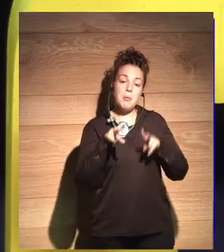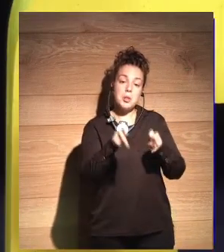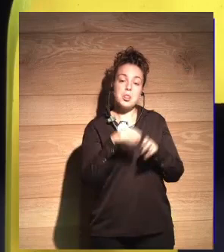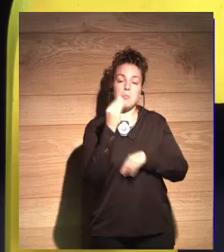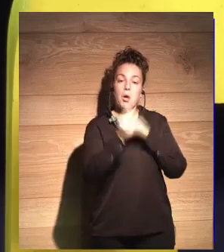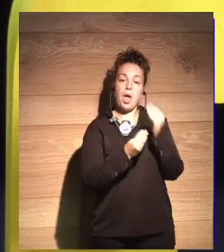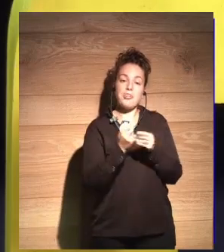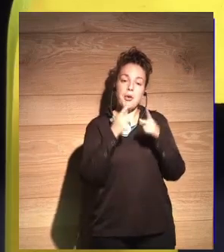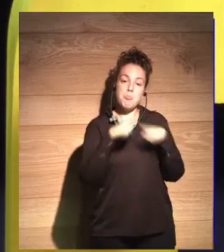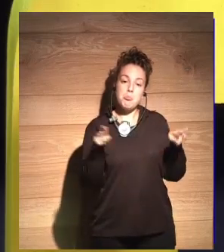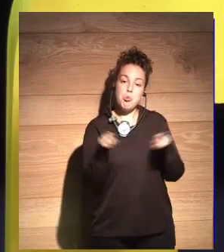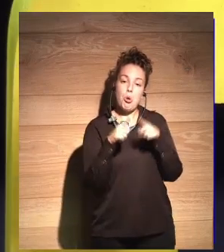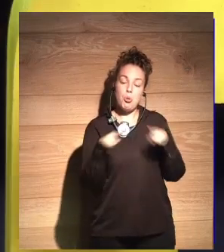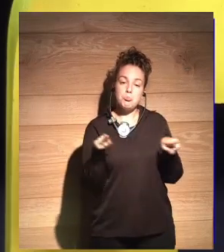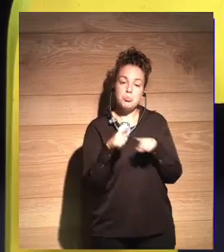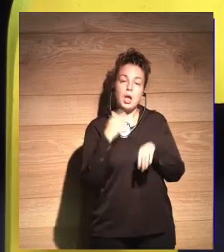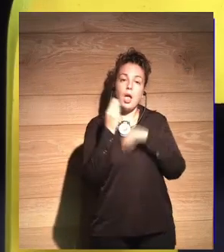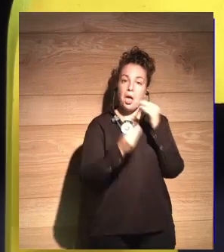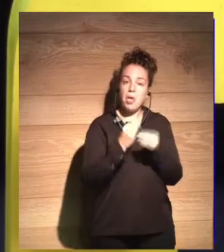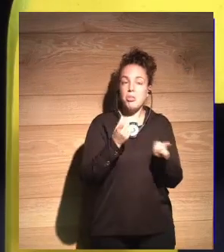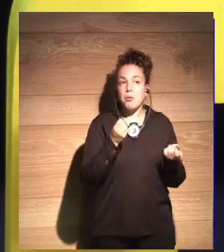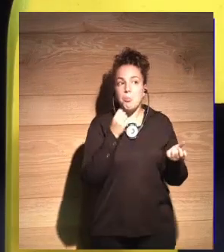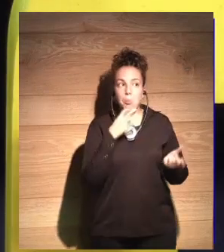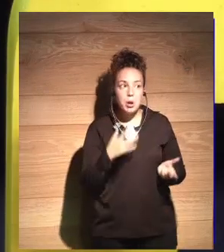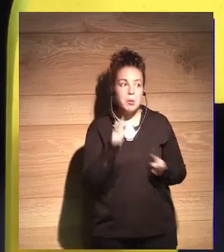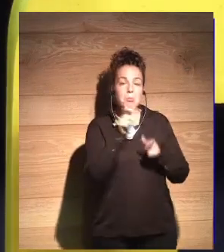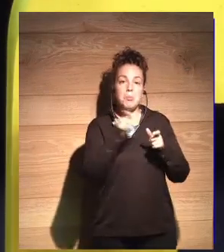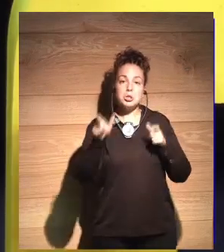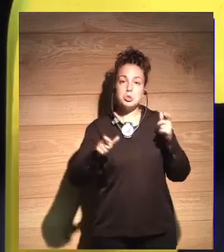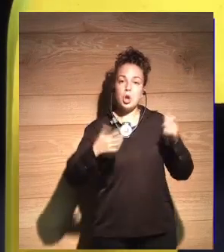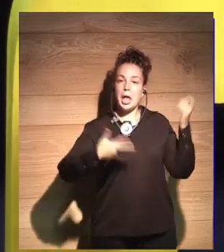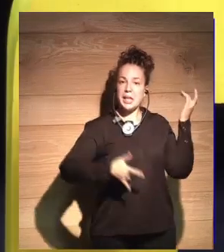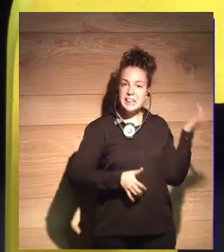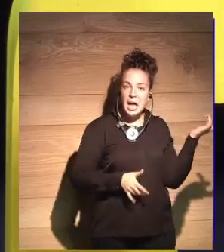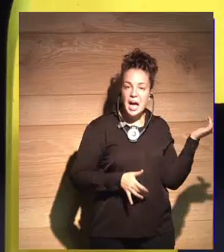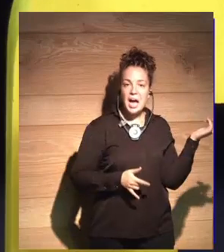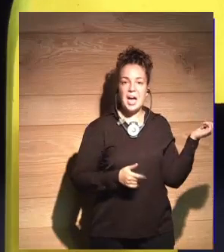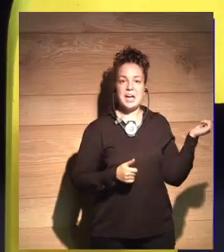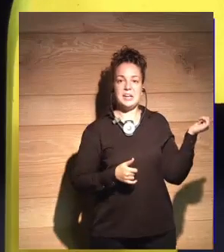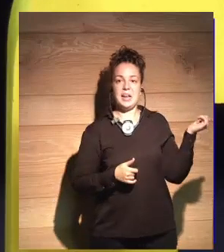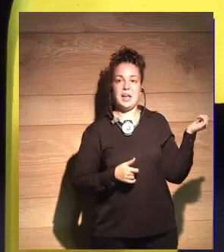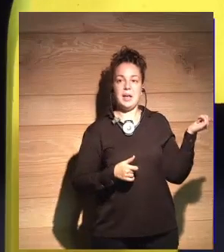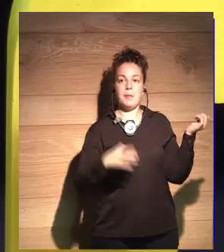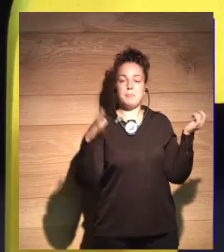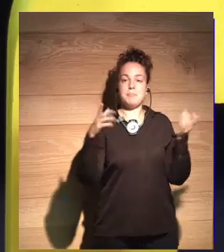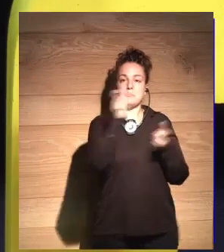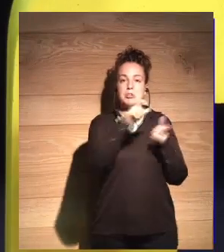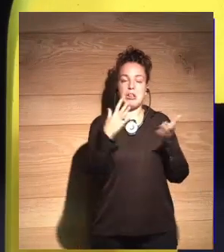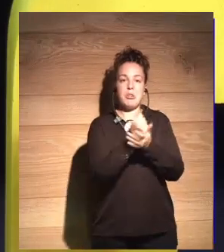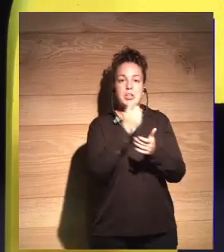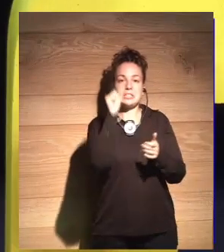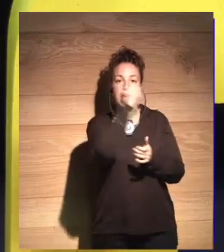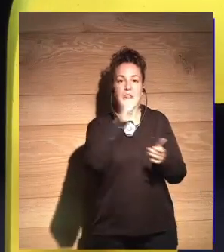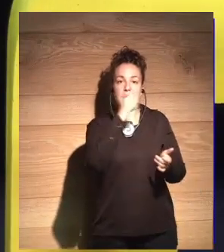and then they'd like play guitar and they'd be silly and everybody knew a song, and then you'd go to a bar and everybody would sing, and everyone would have